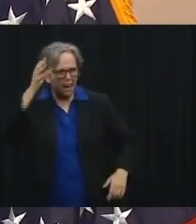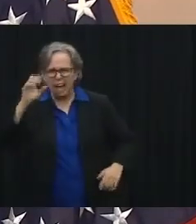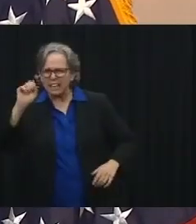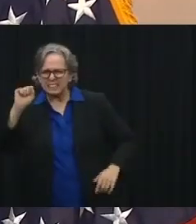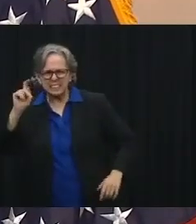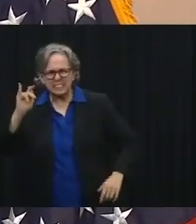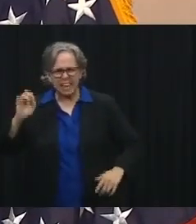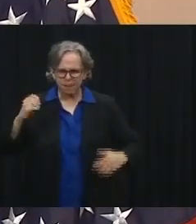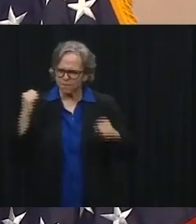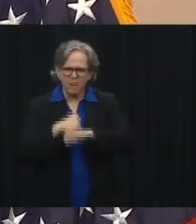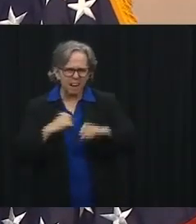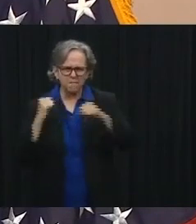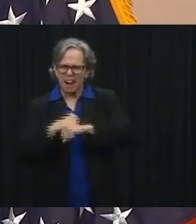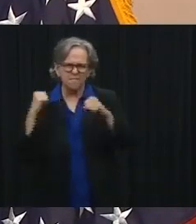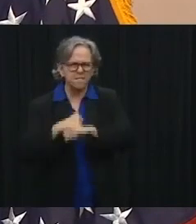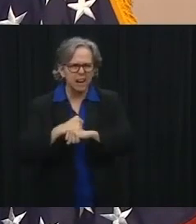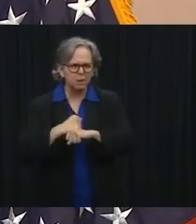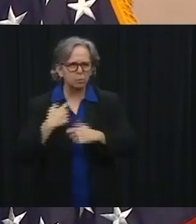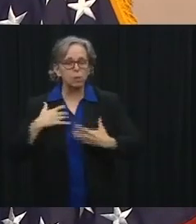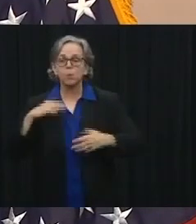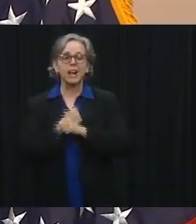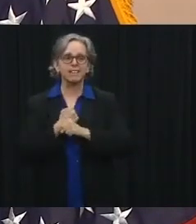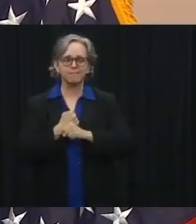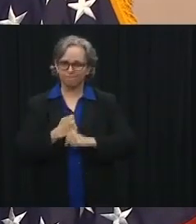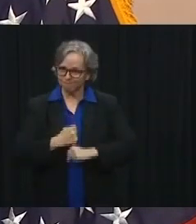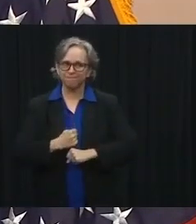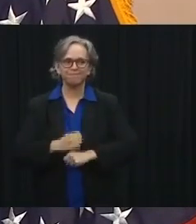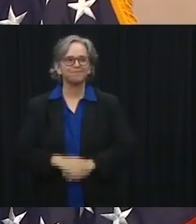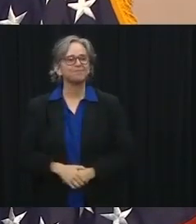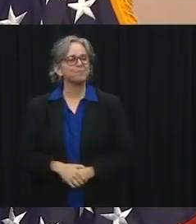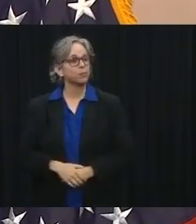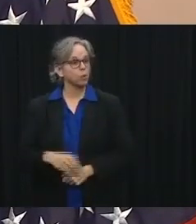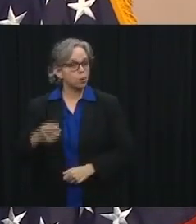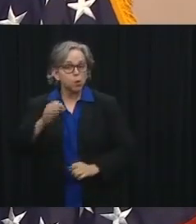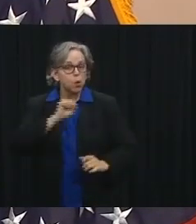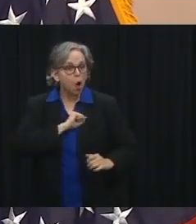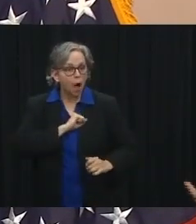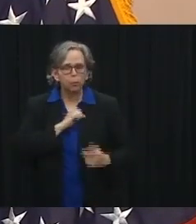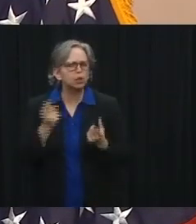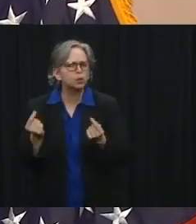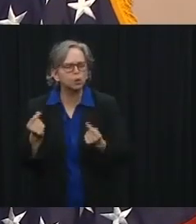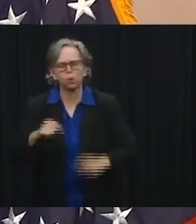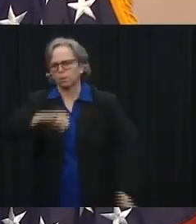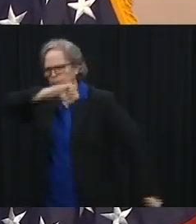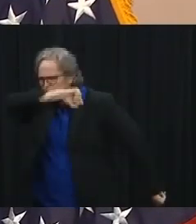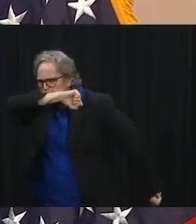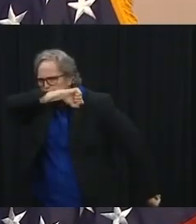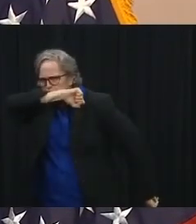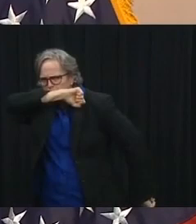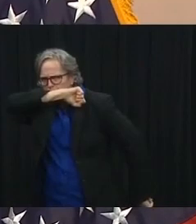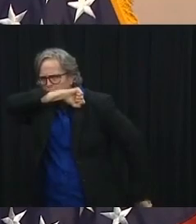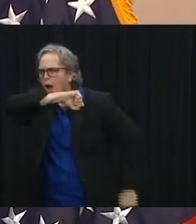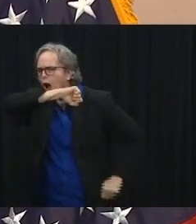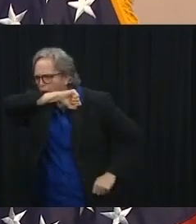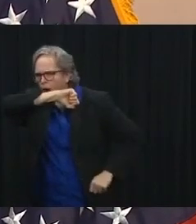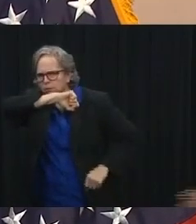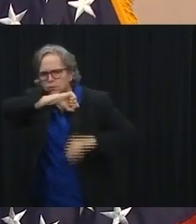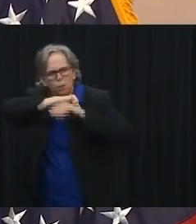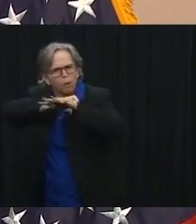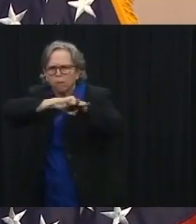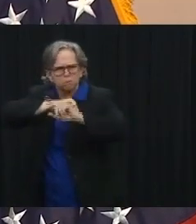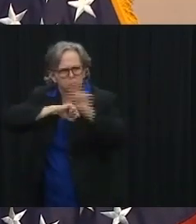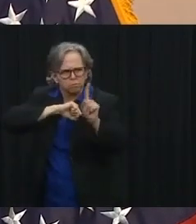we win. When you cough, cover your cough. Make sure you don't cough on others. Make sure you wash your hands for a minimum of